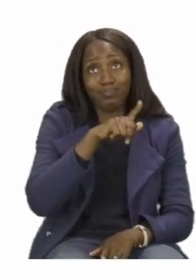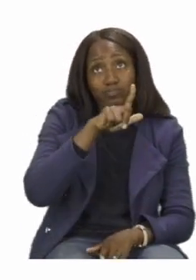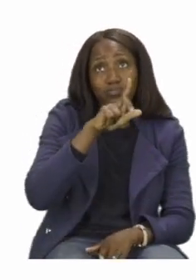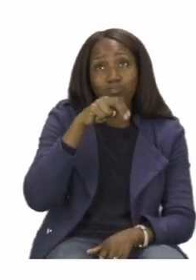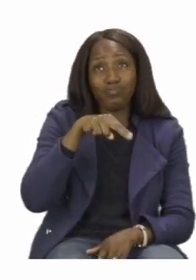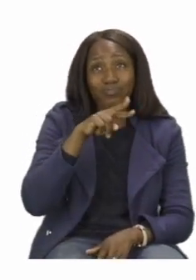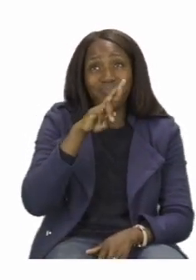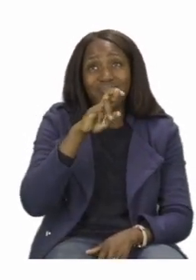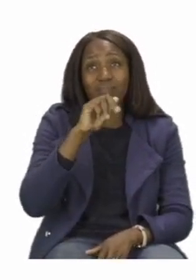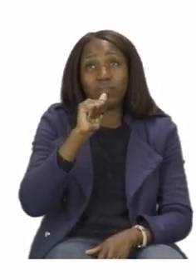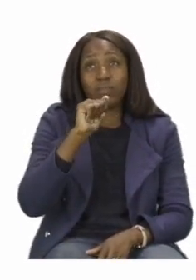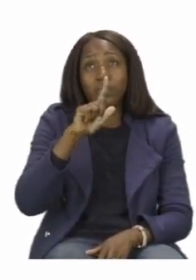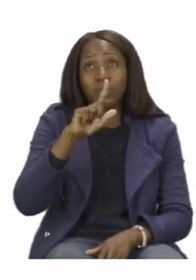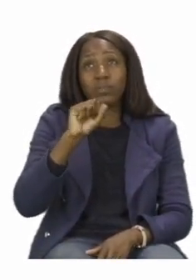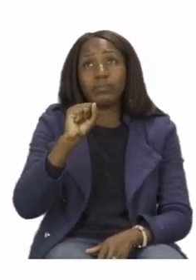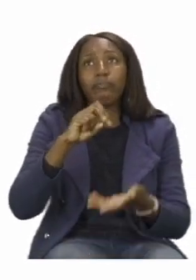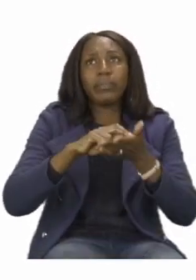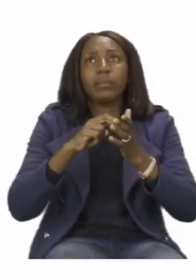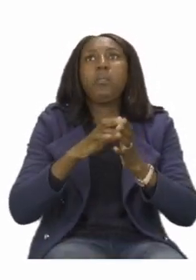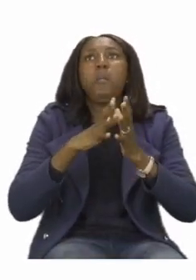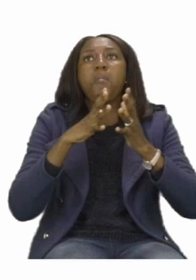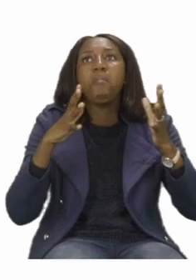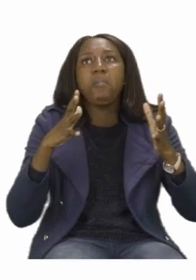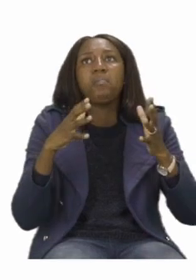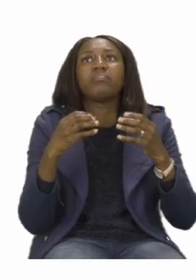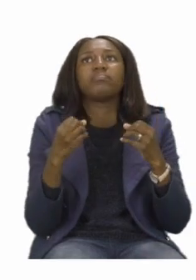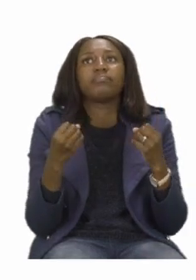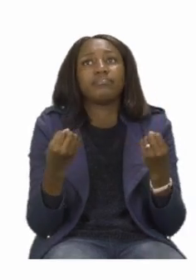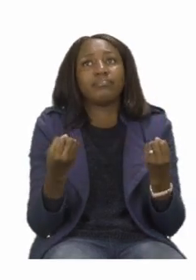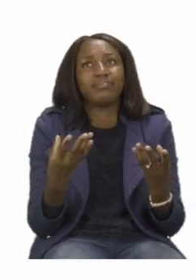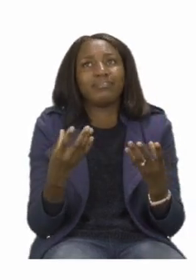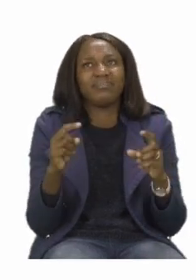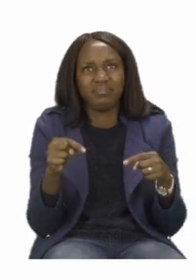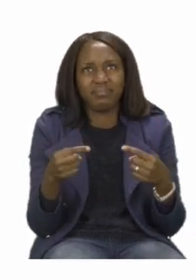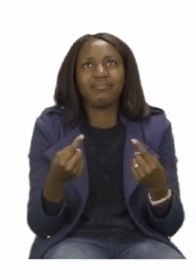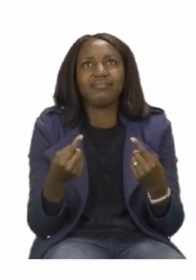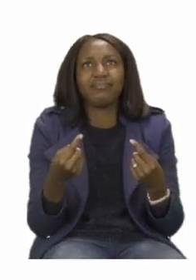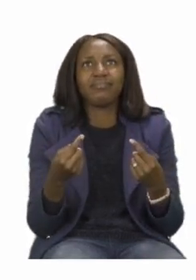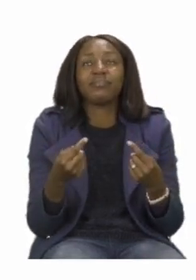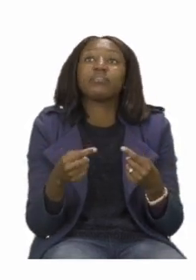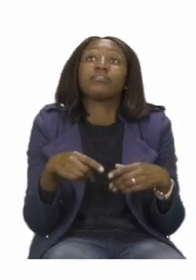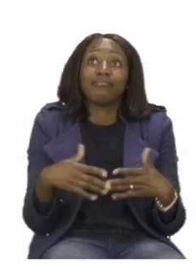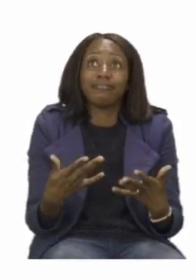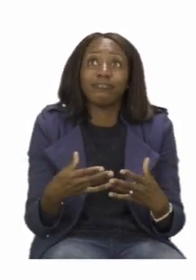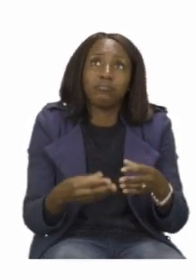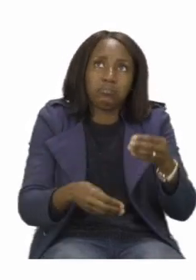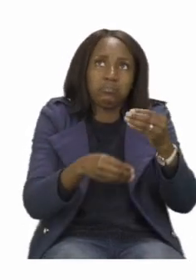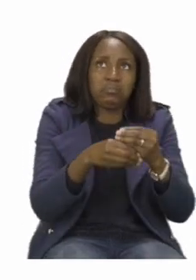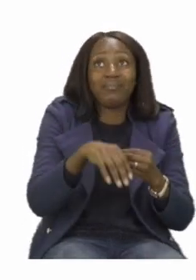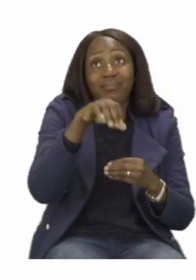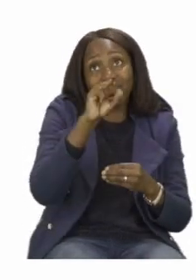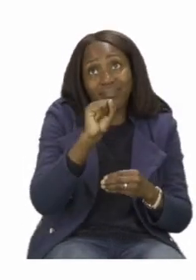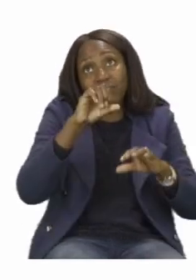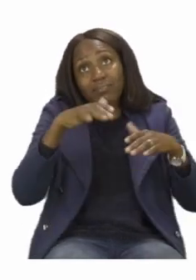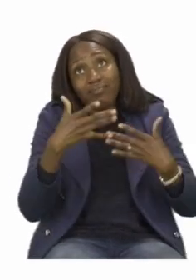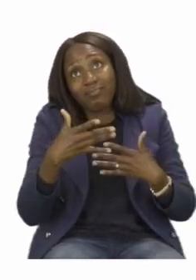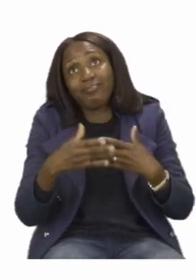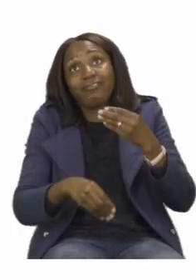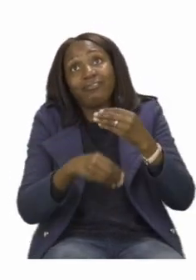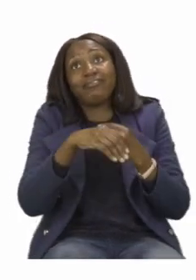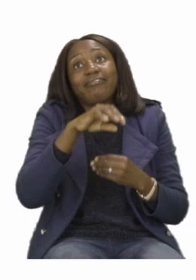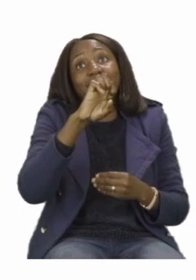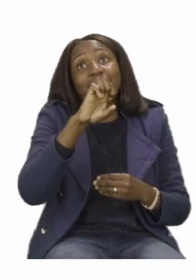plurals. It's going to be our job to complete the sentences by adding S or ES to the